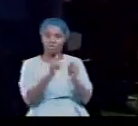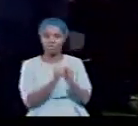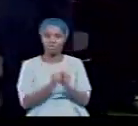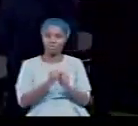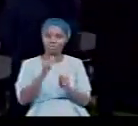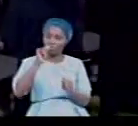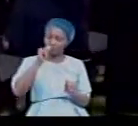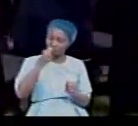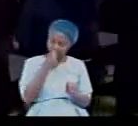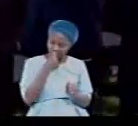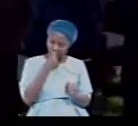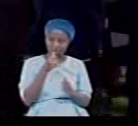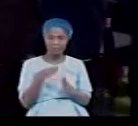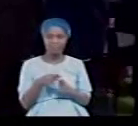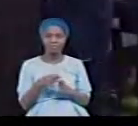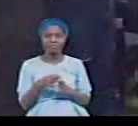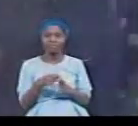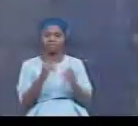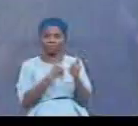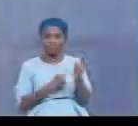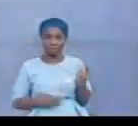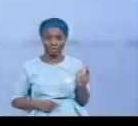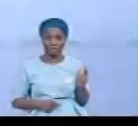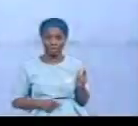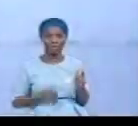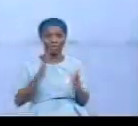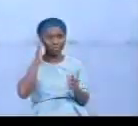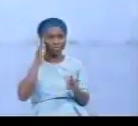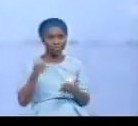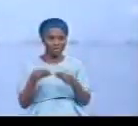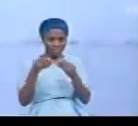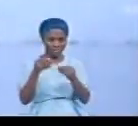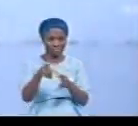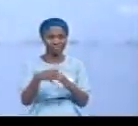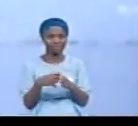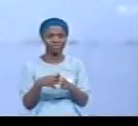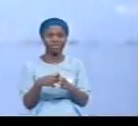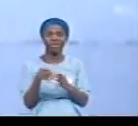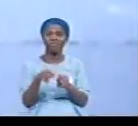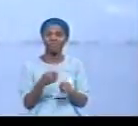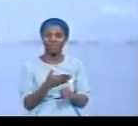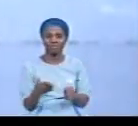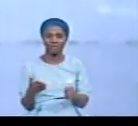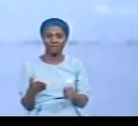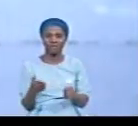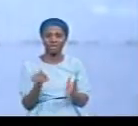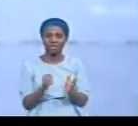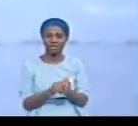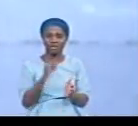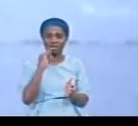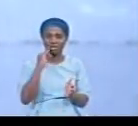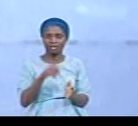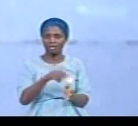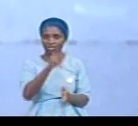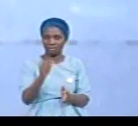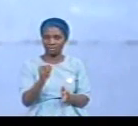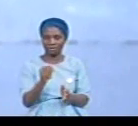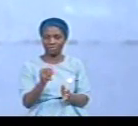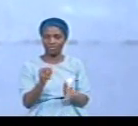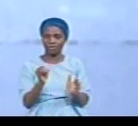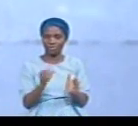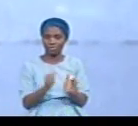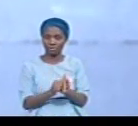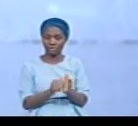perseverance, and the Lord will give you everything that is needed so that we'll